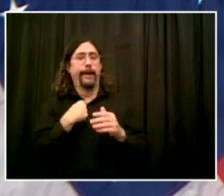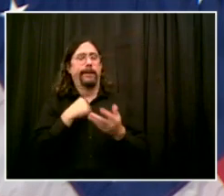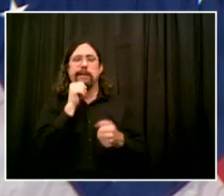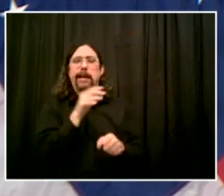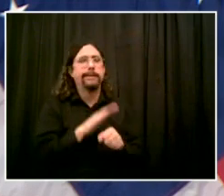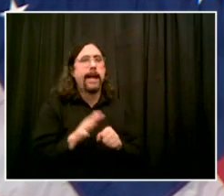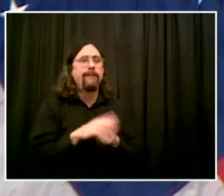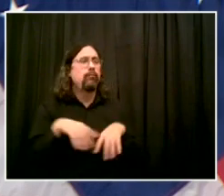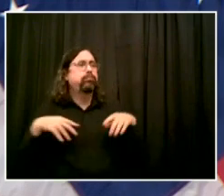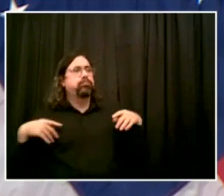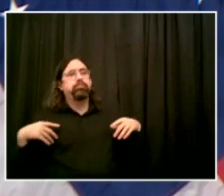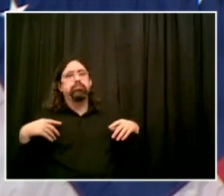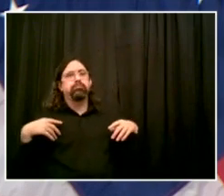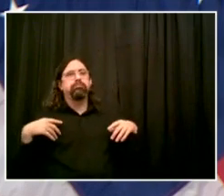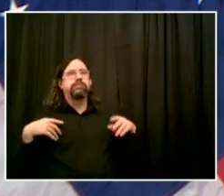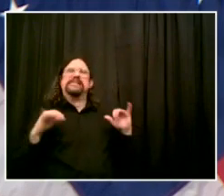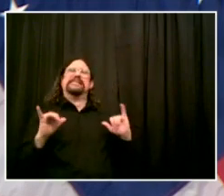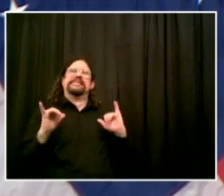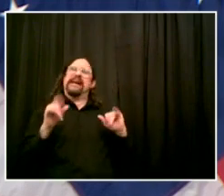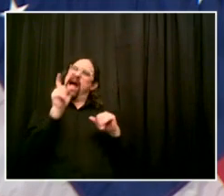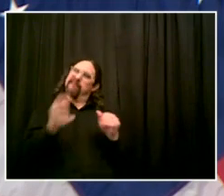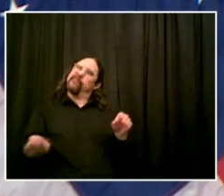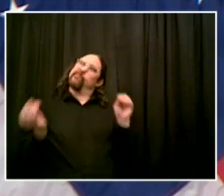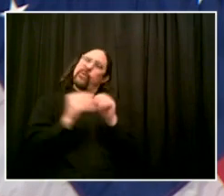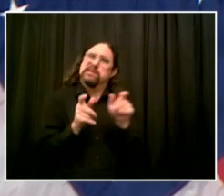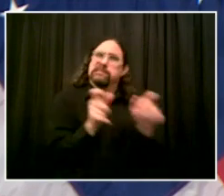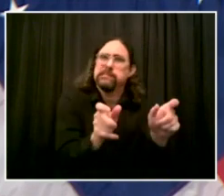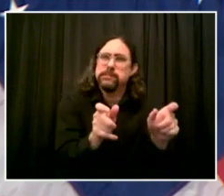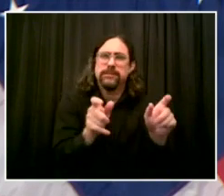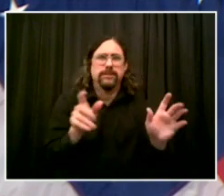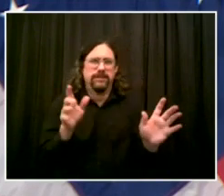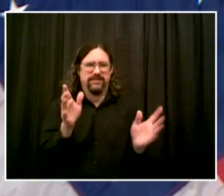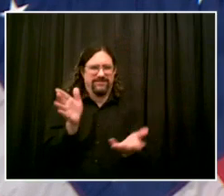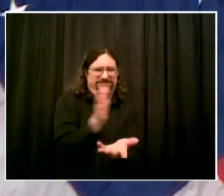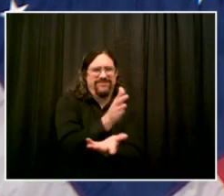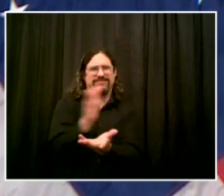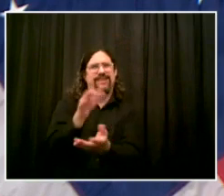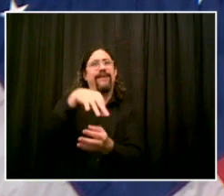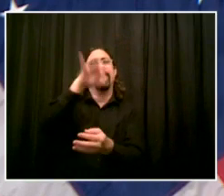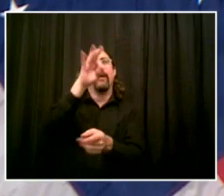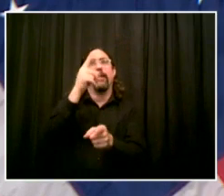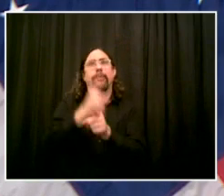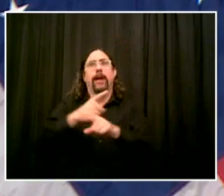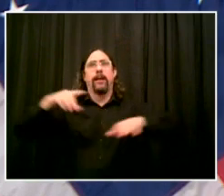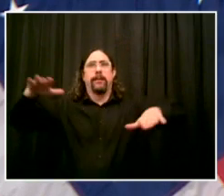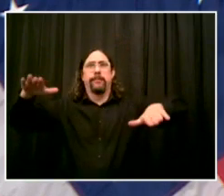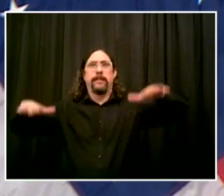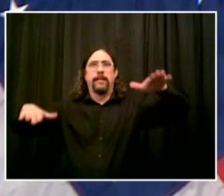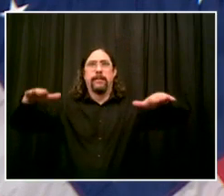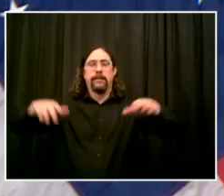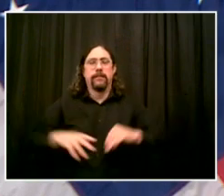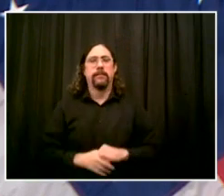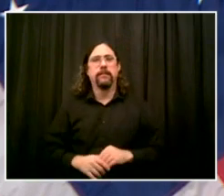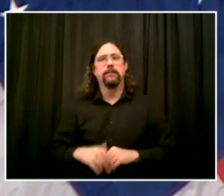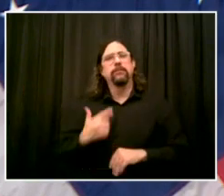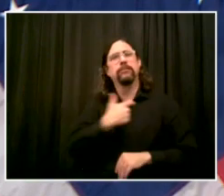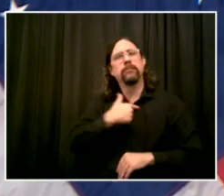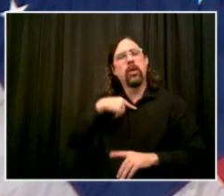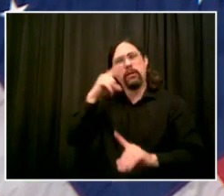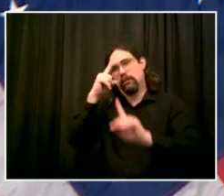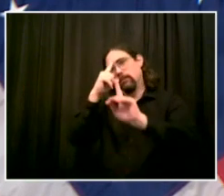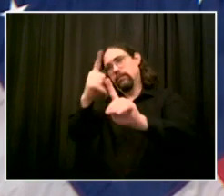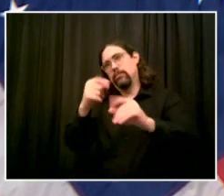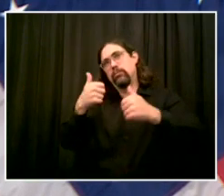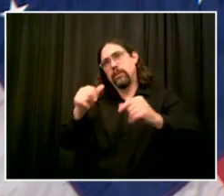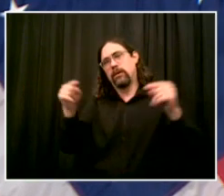getting people off the street as quickly as possible that are committing violence and really terrorizing neighborhoods in New York City. And that works